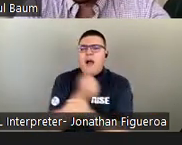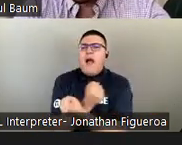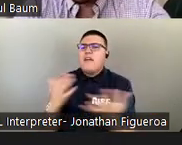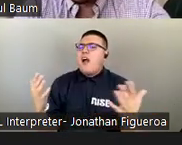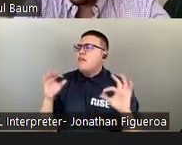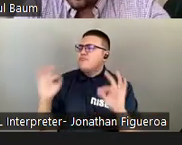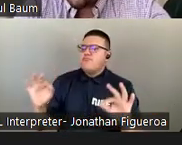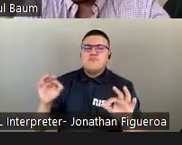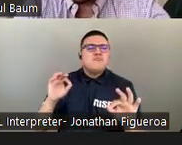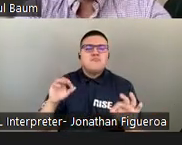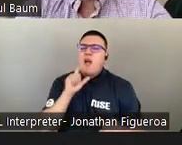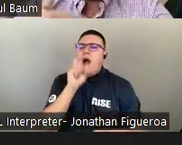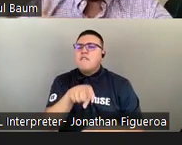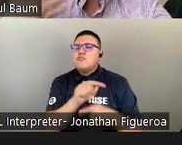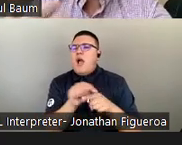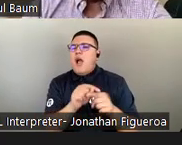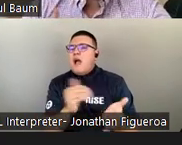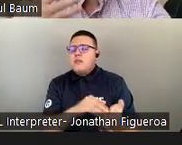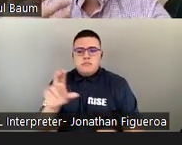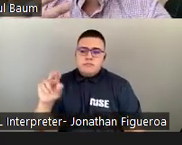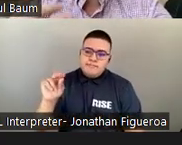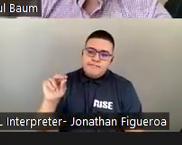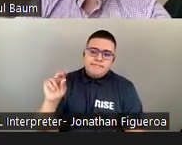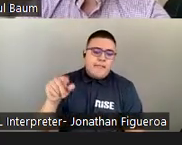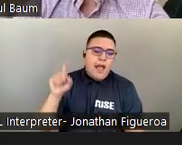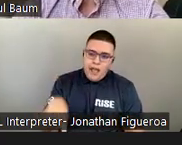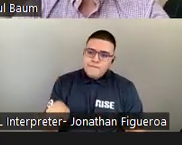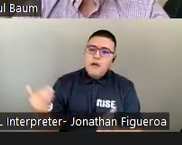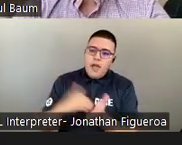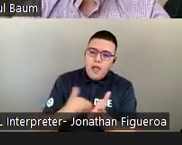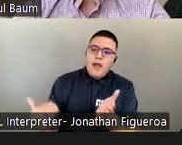continual thing of learning, of updating,